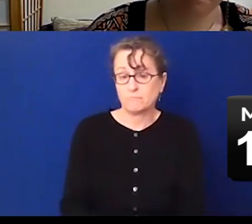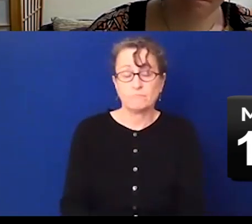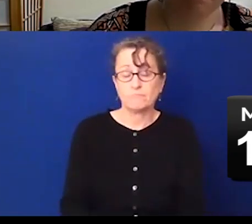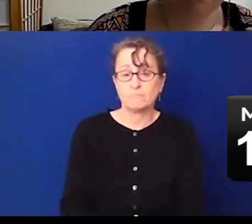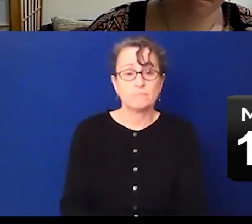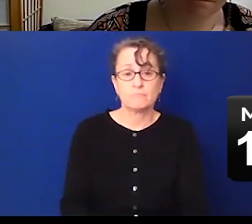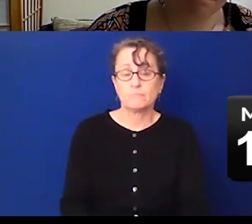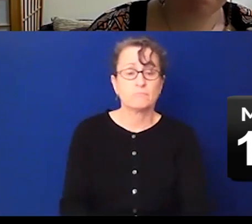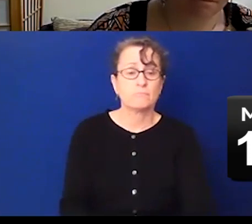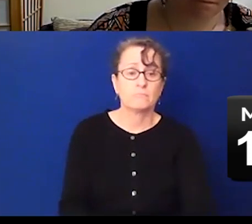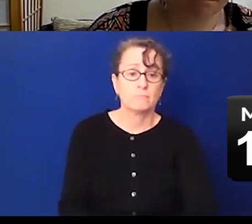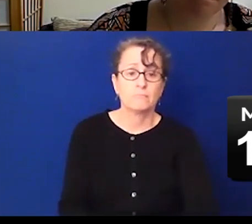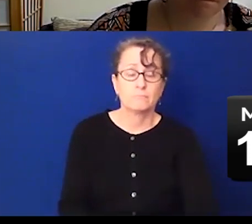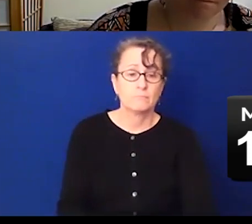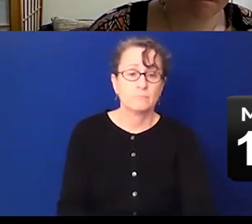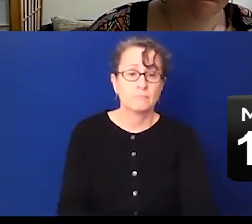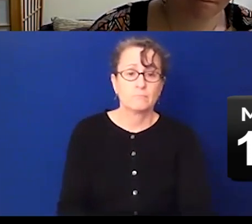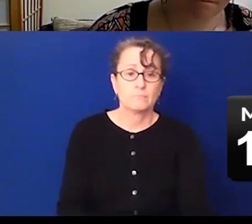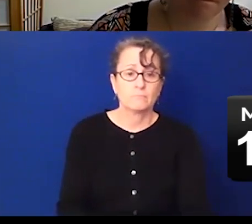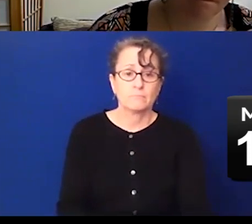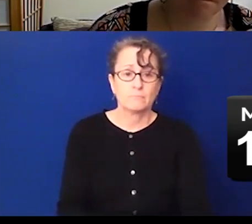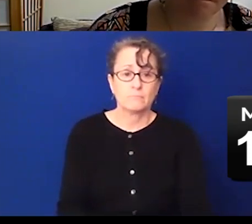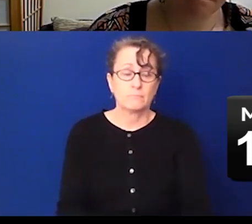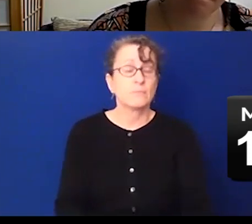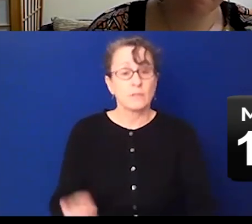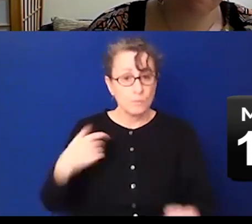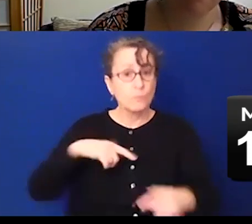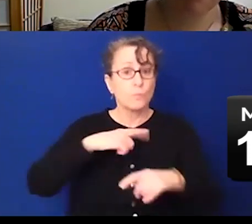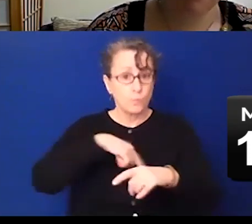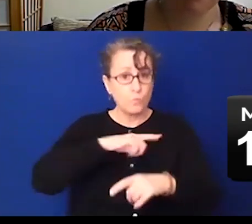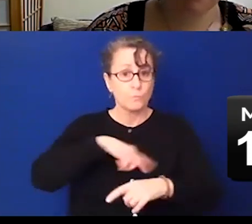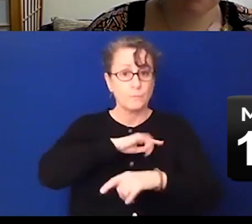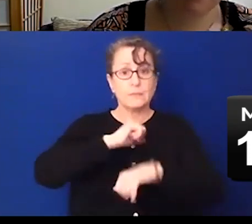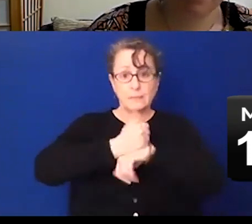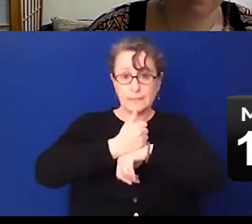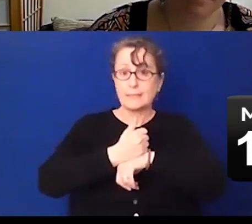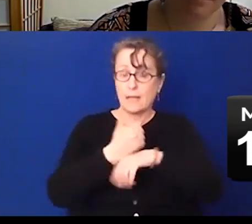to, you know, we've set the parameters for you.